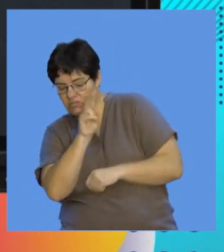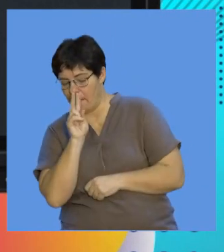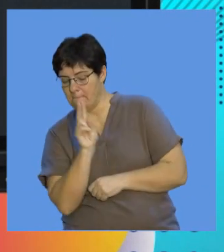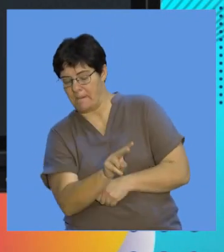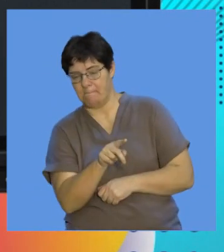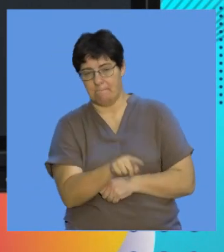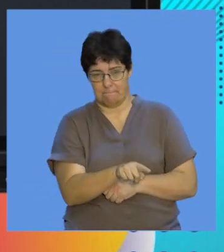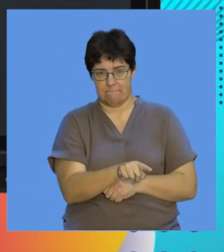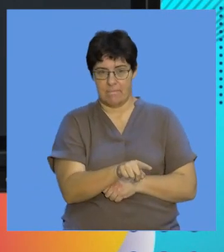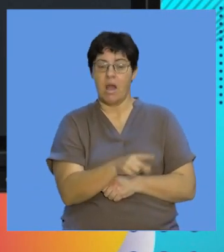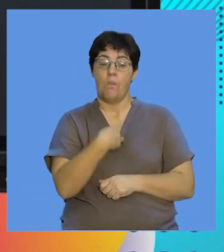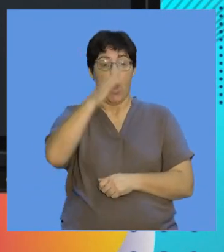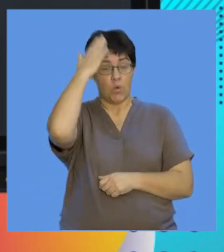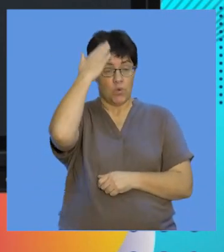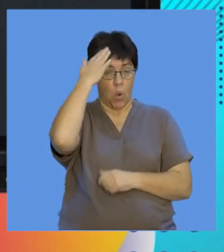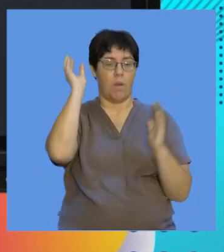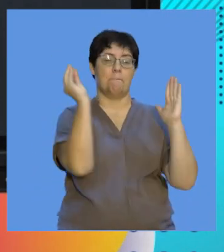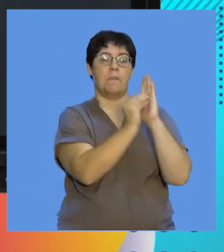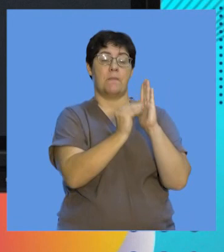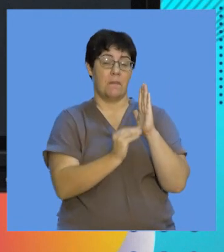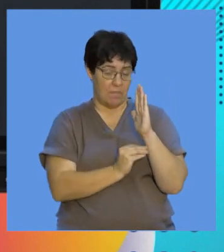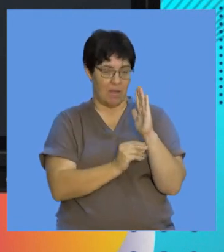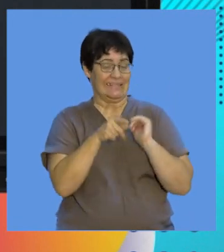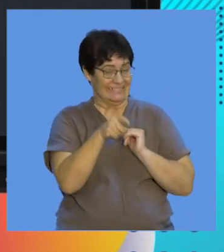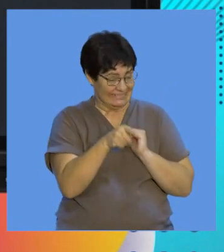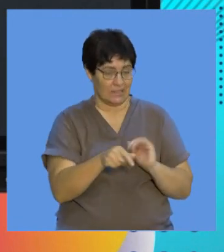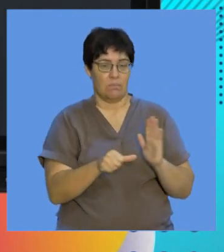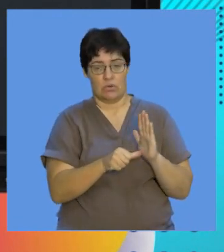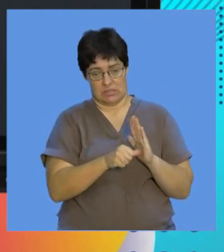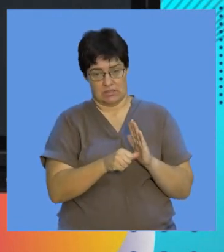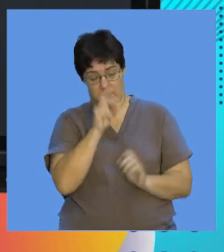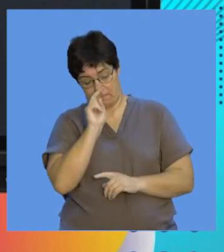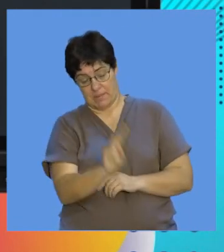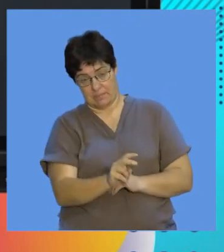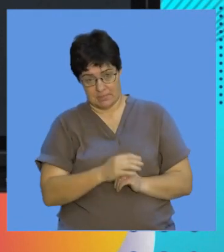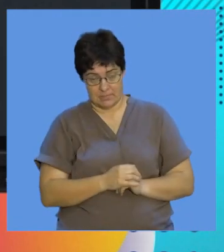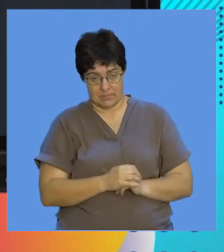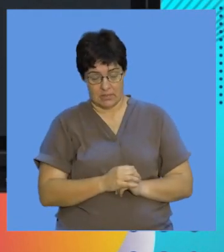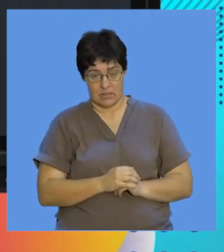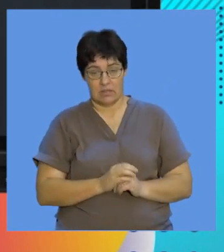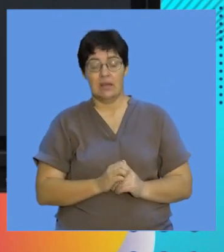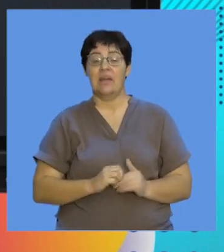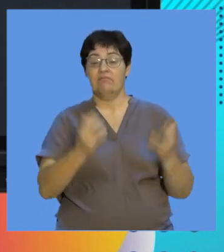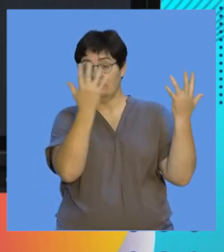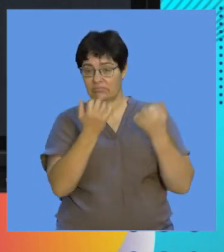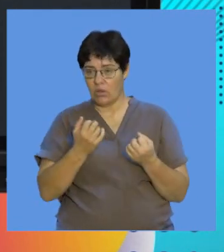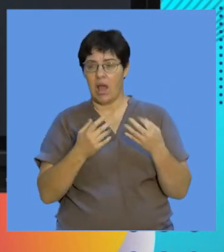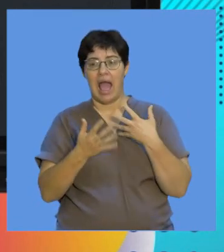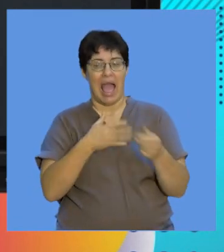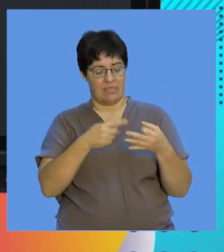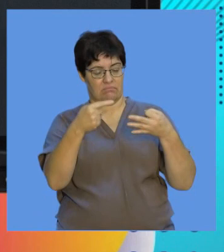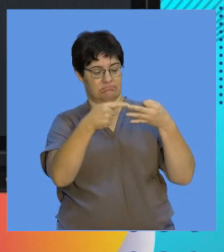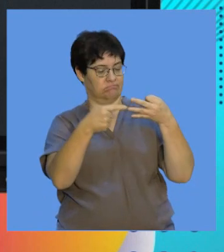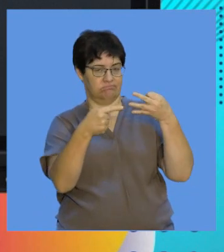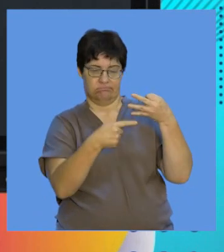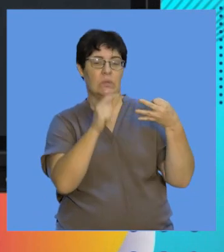we know becomes very important here. When we do calculations, we're going to use one of those three, always. But we'll